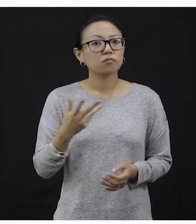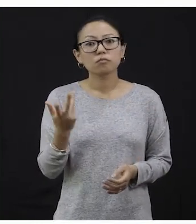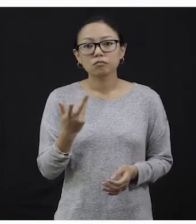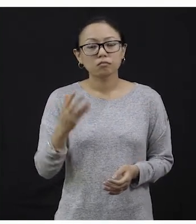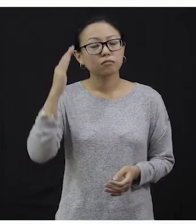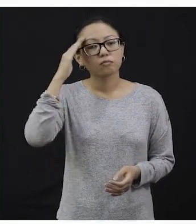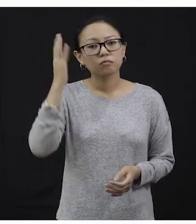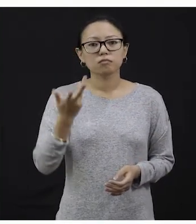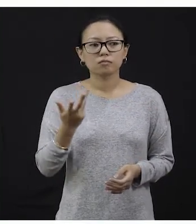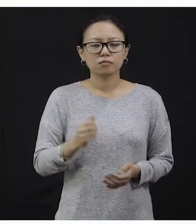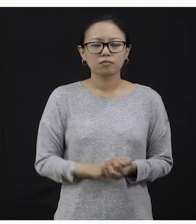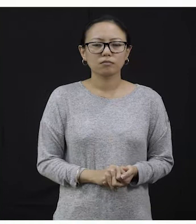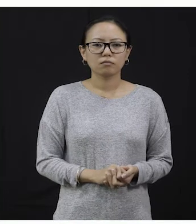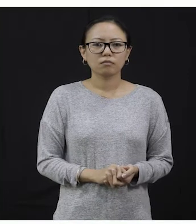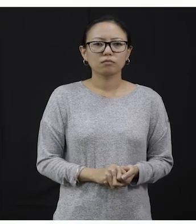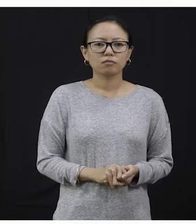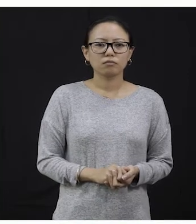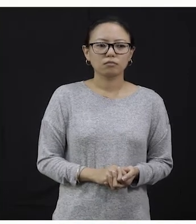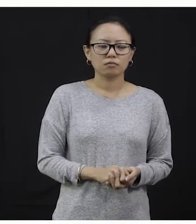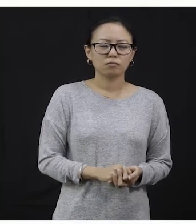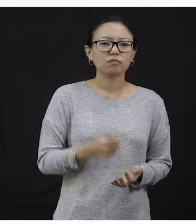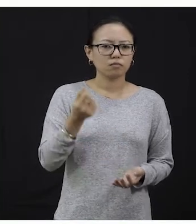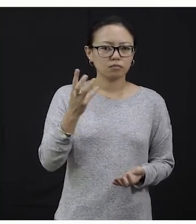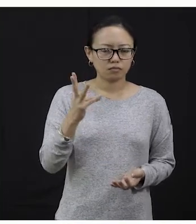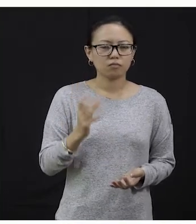know how many stars are there. So let's start counting.